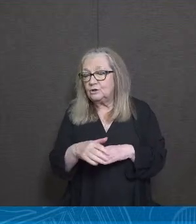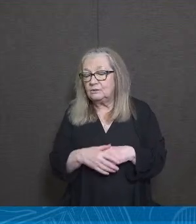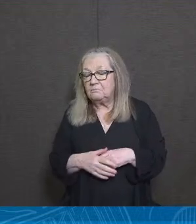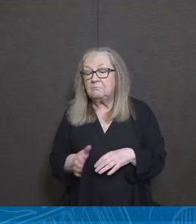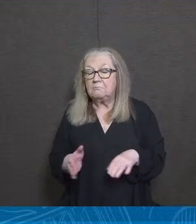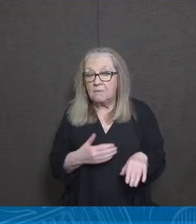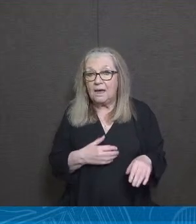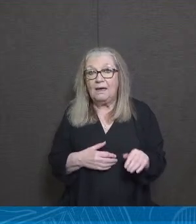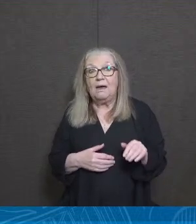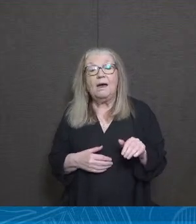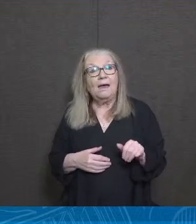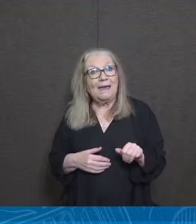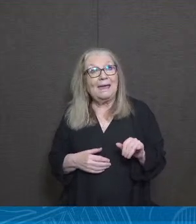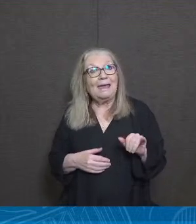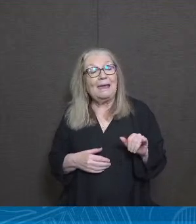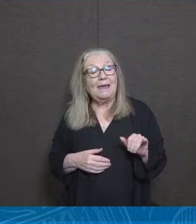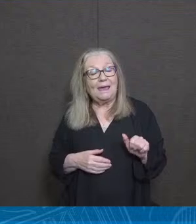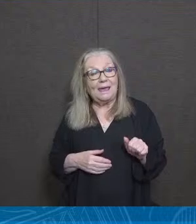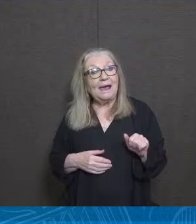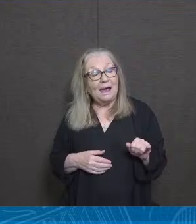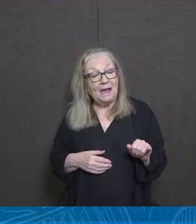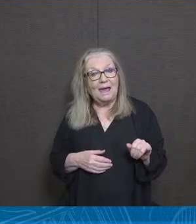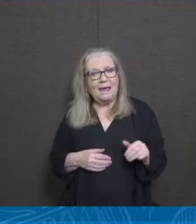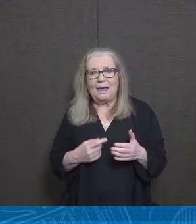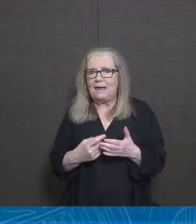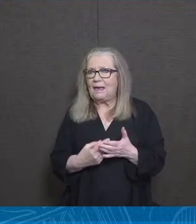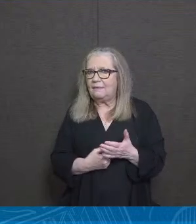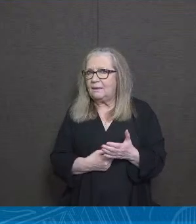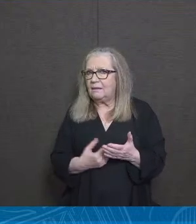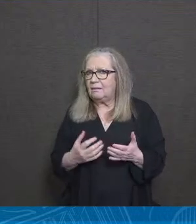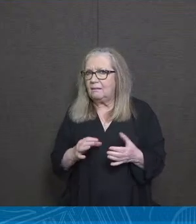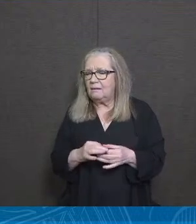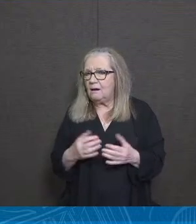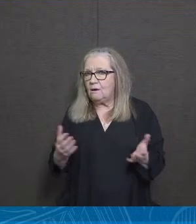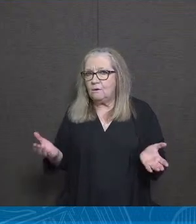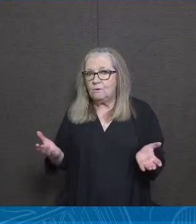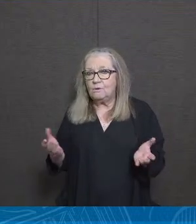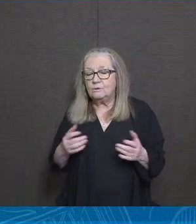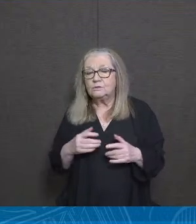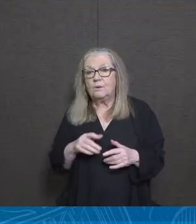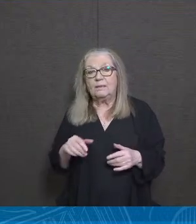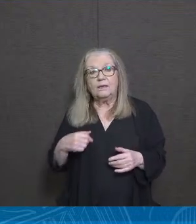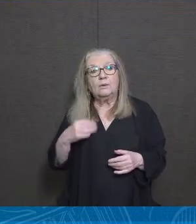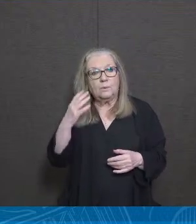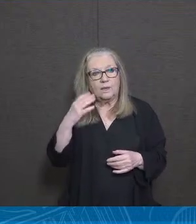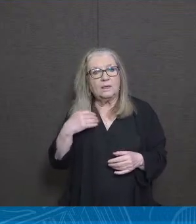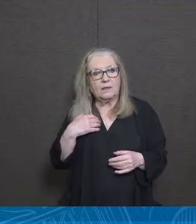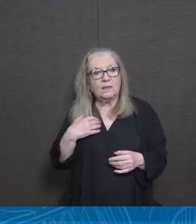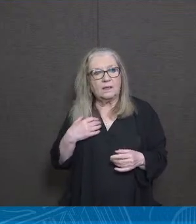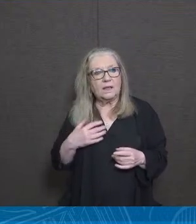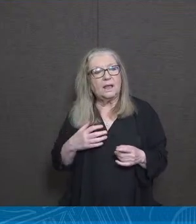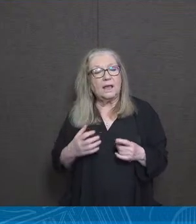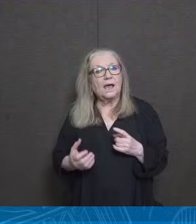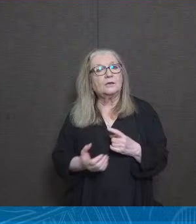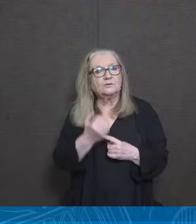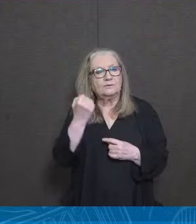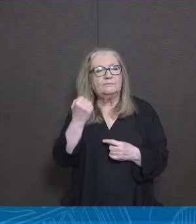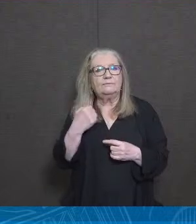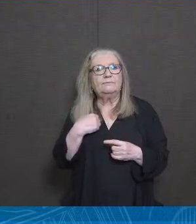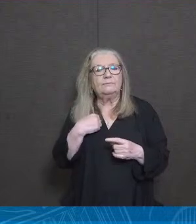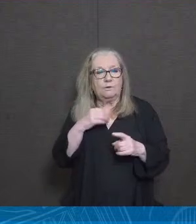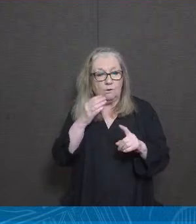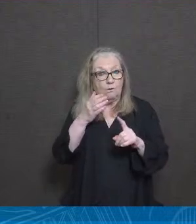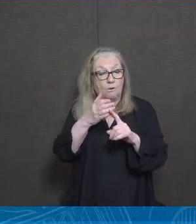so there definitely, I think we are achieving our goals for this